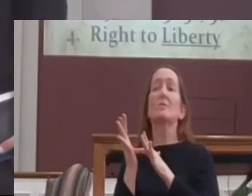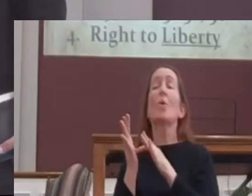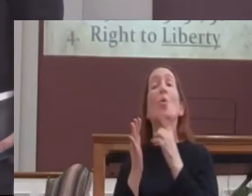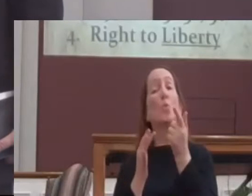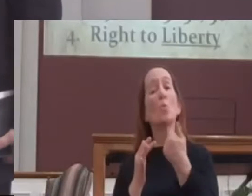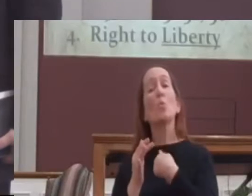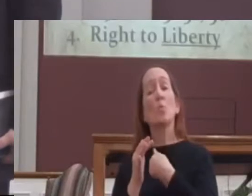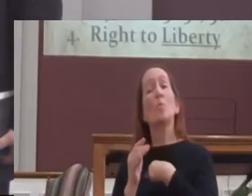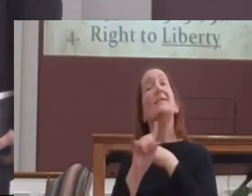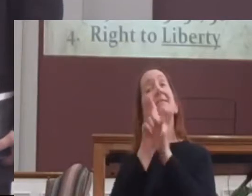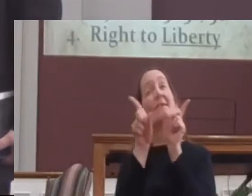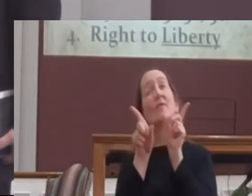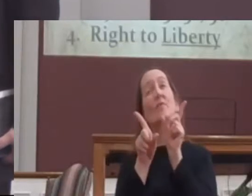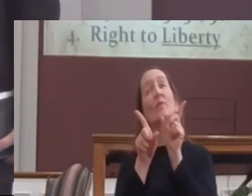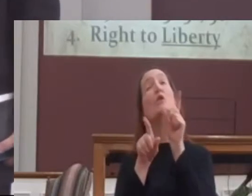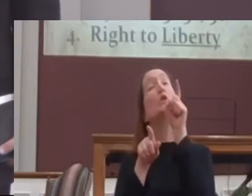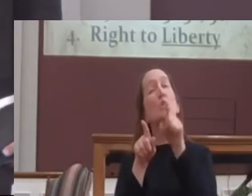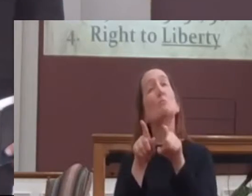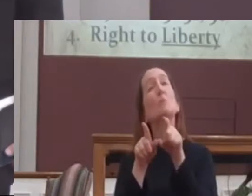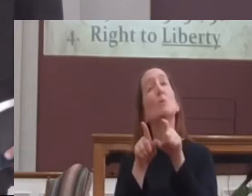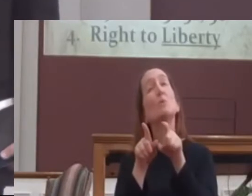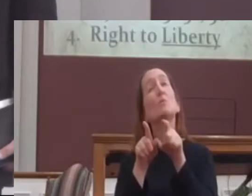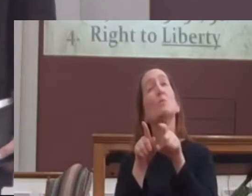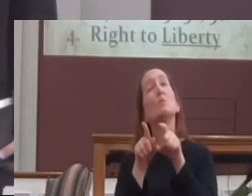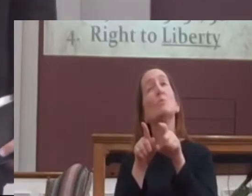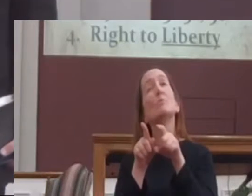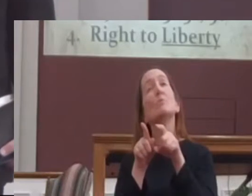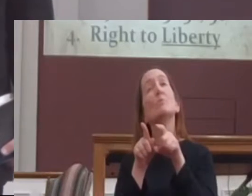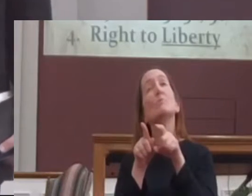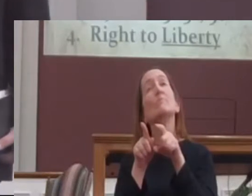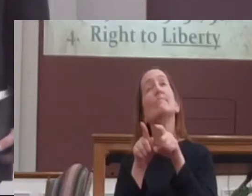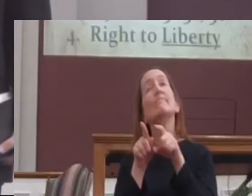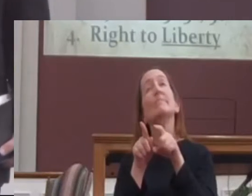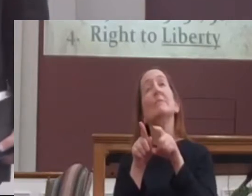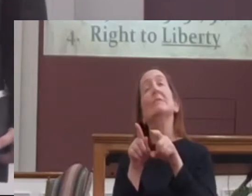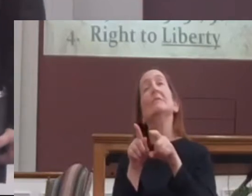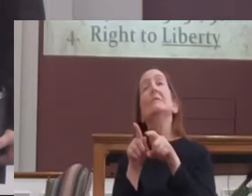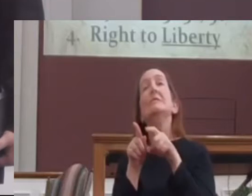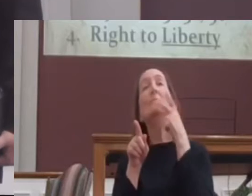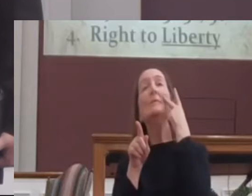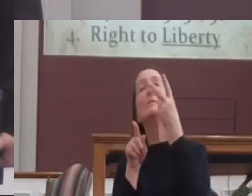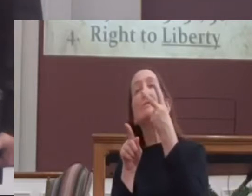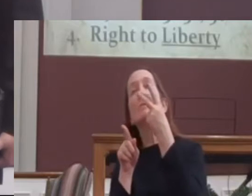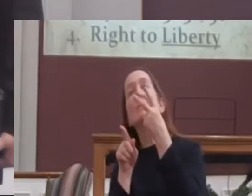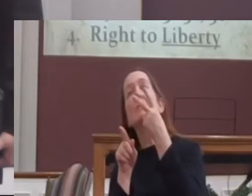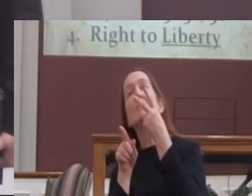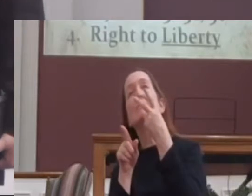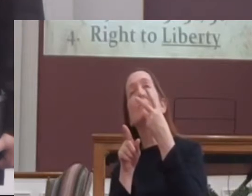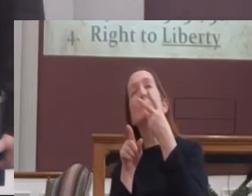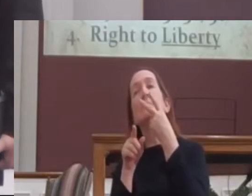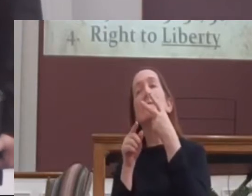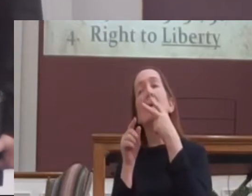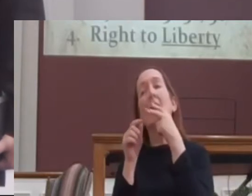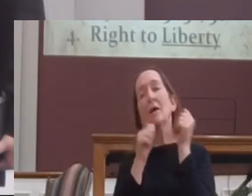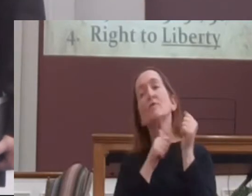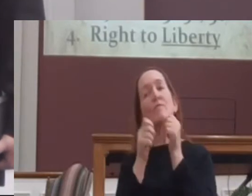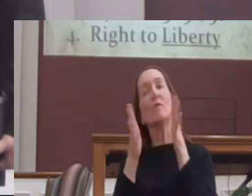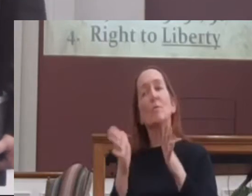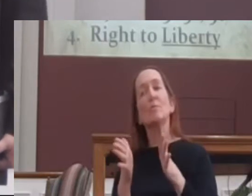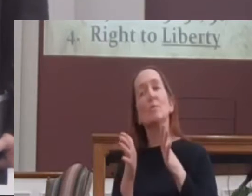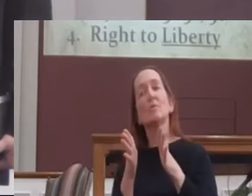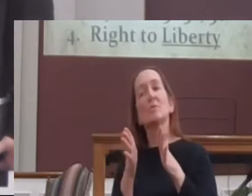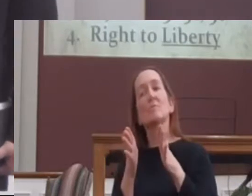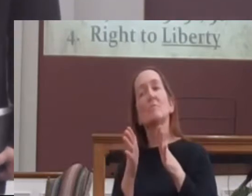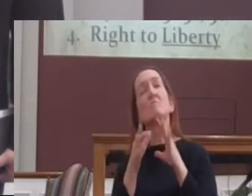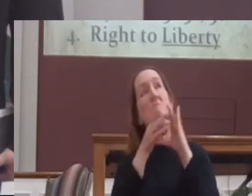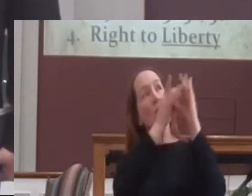You and I, we are different. We're meant to stick out as followers of